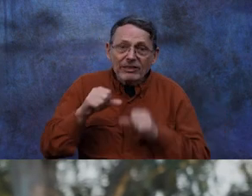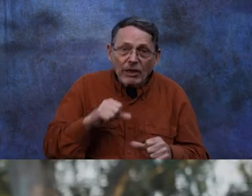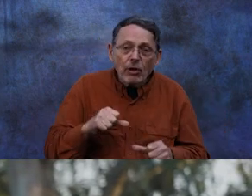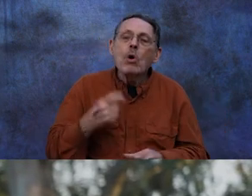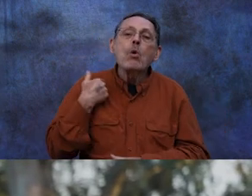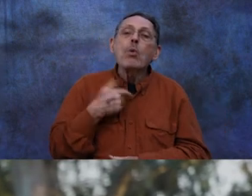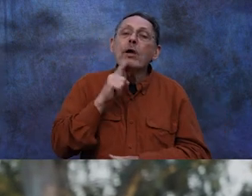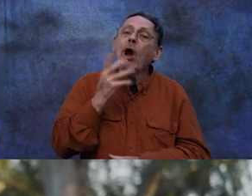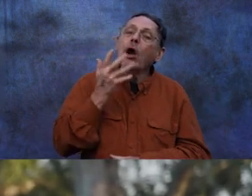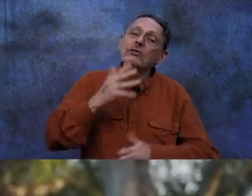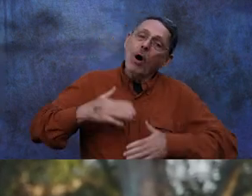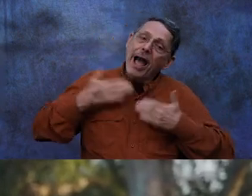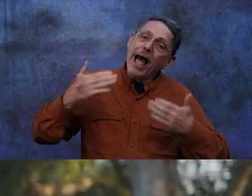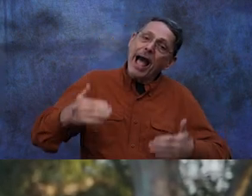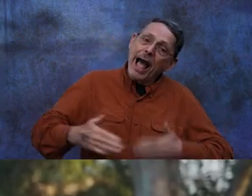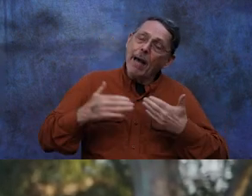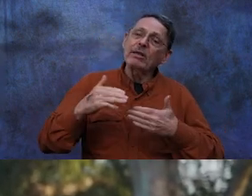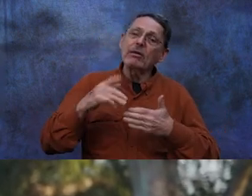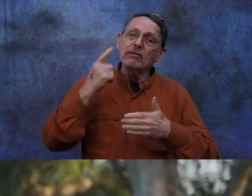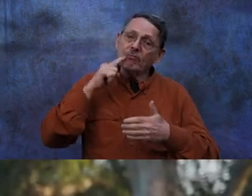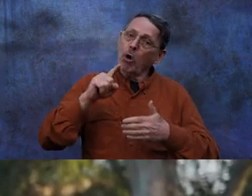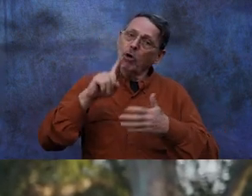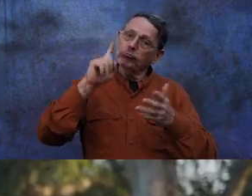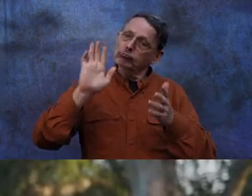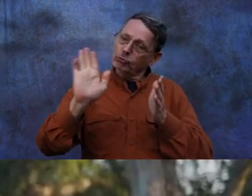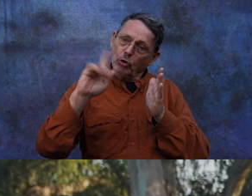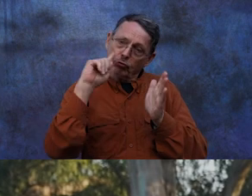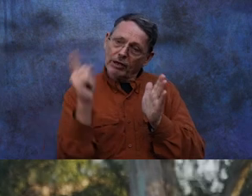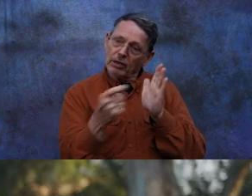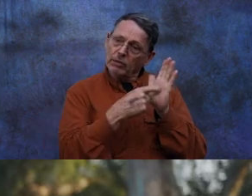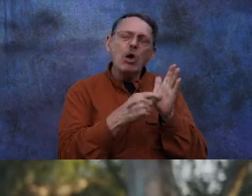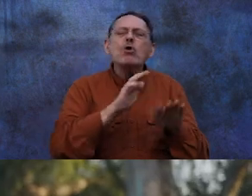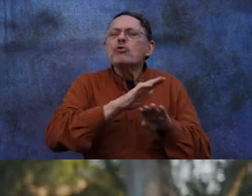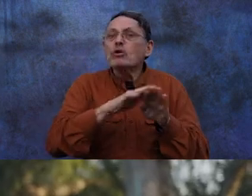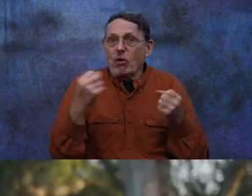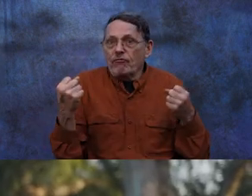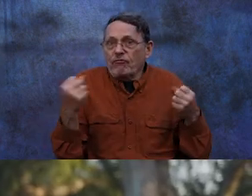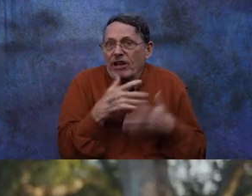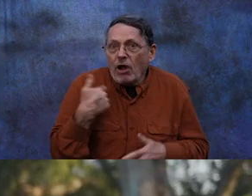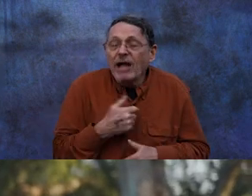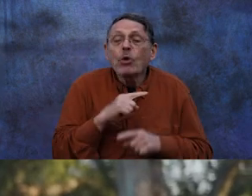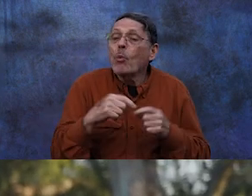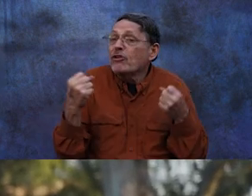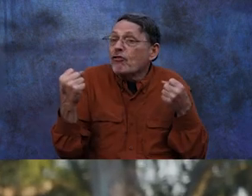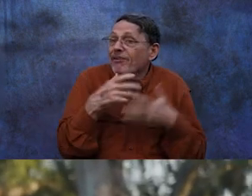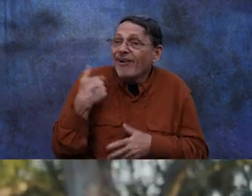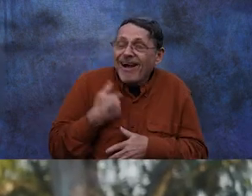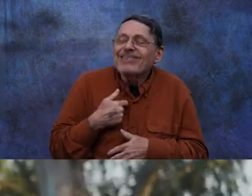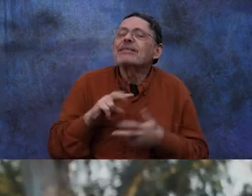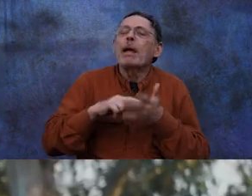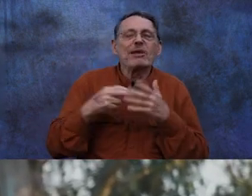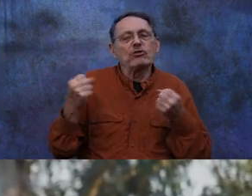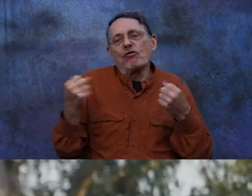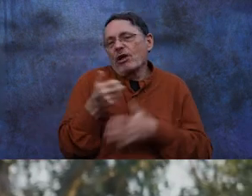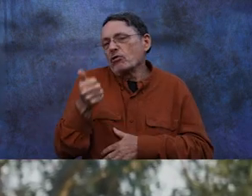so happy to be acknowledged. Don't fear us, because as you fear us, you fear your own power, and you